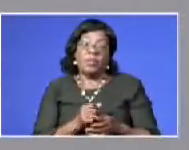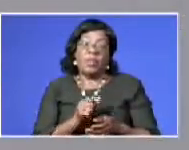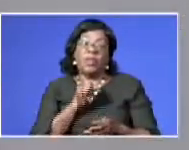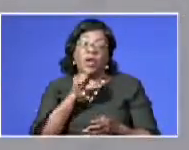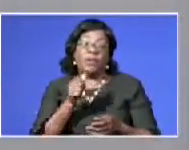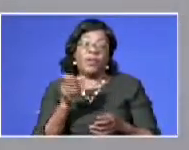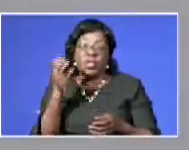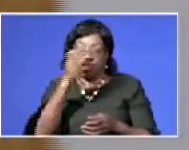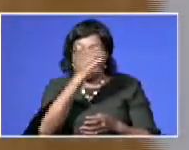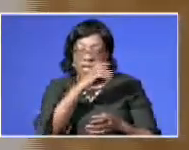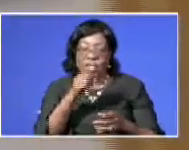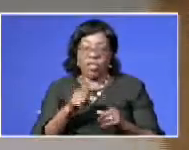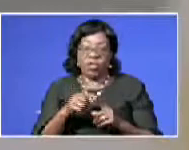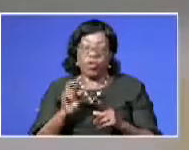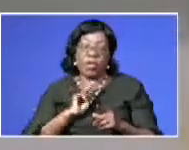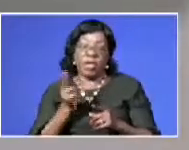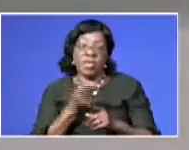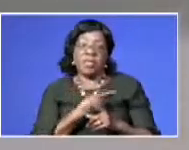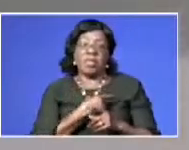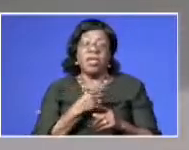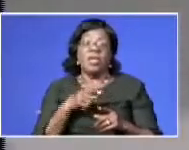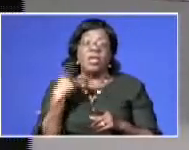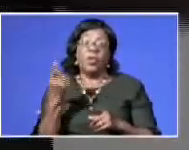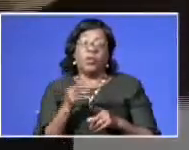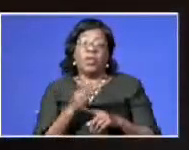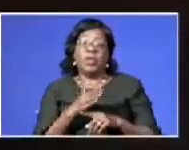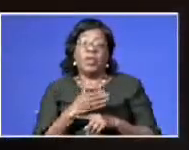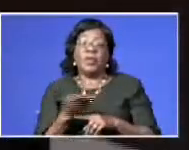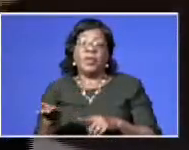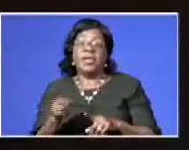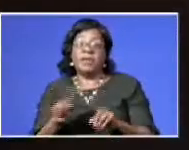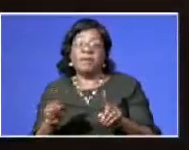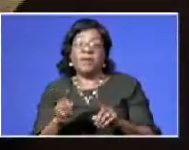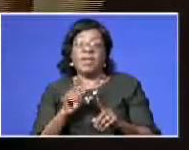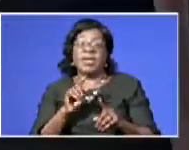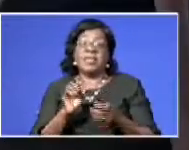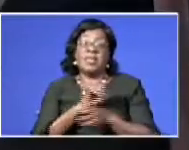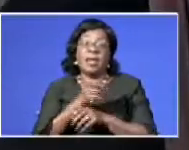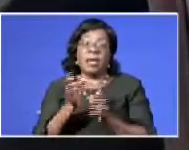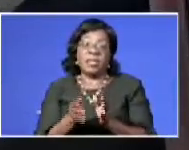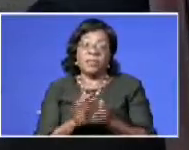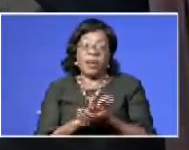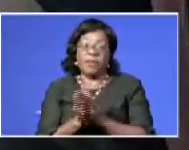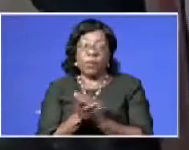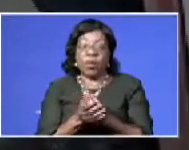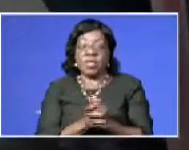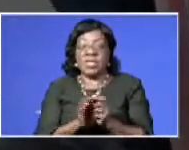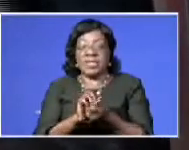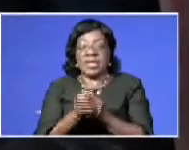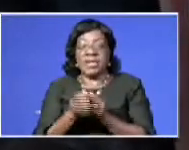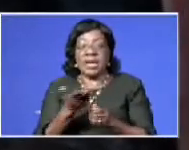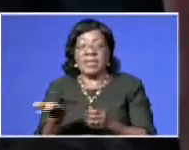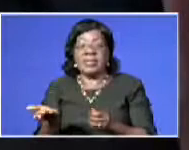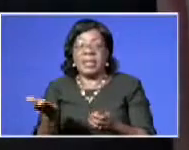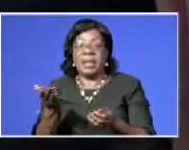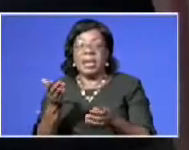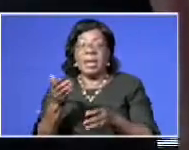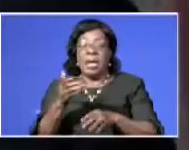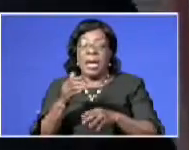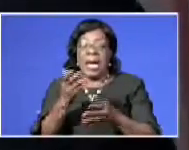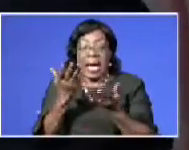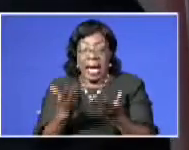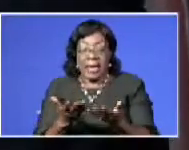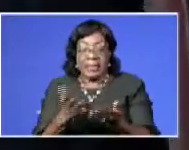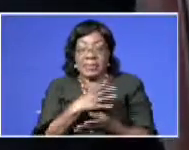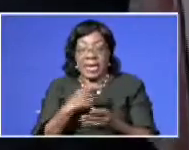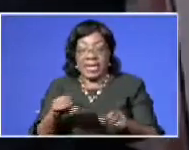to us. Only thing different now, the customer after wash their hands or sanitize their hands and their shoes, and we